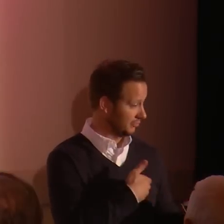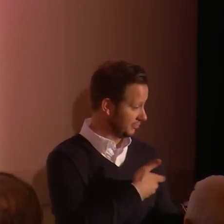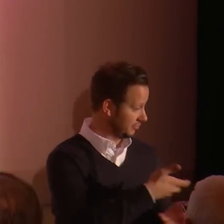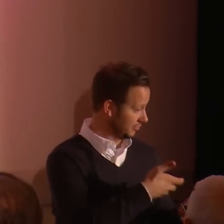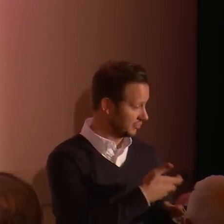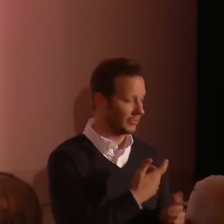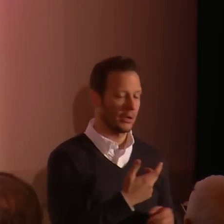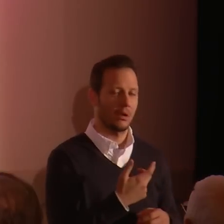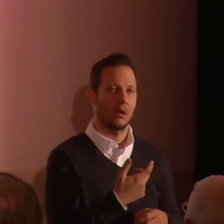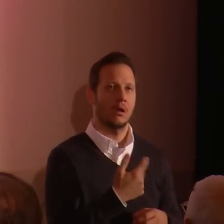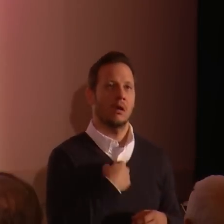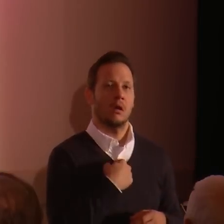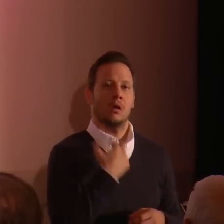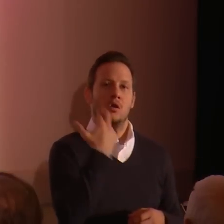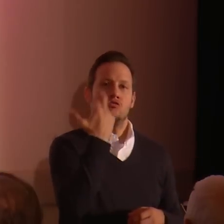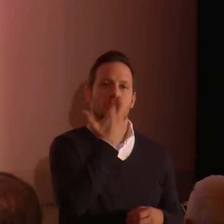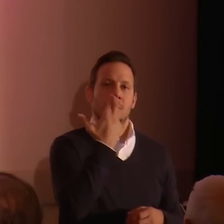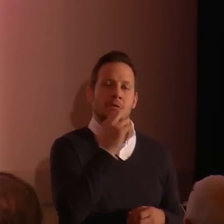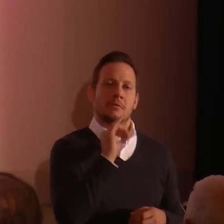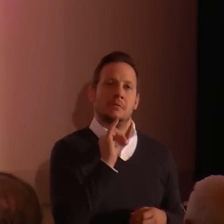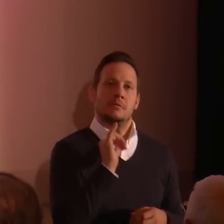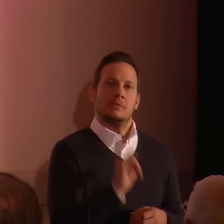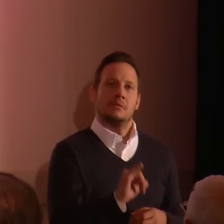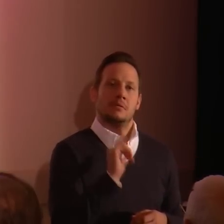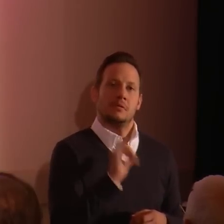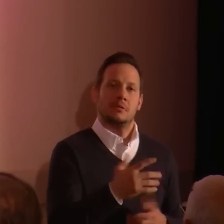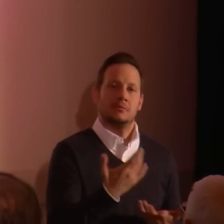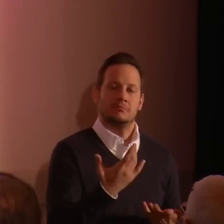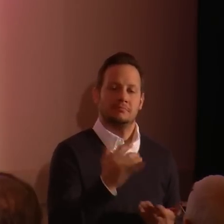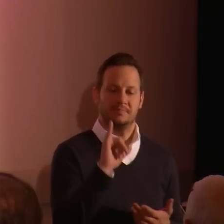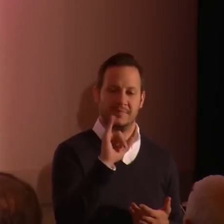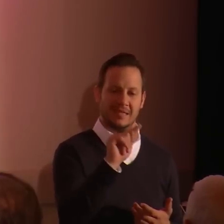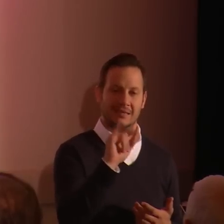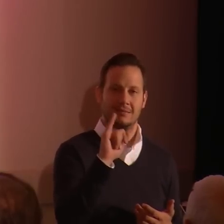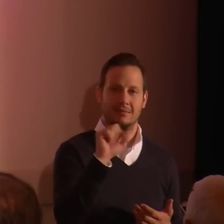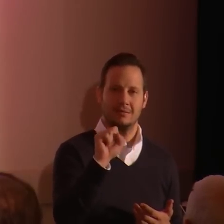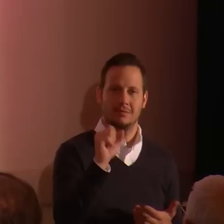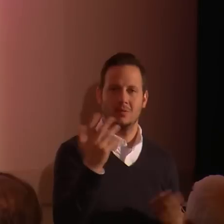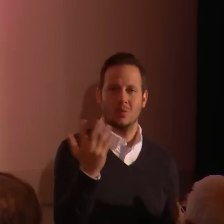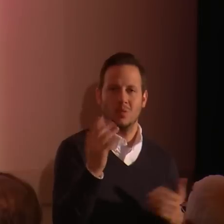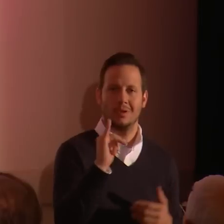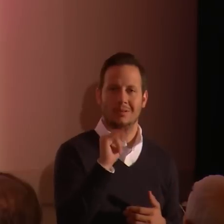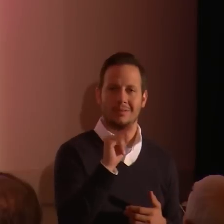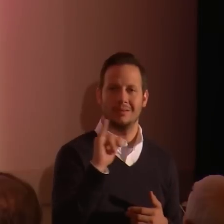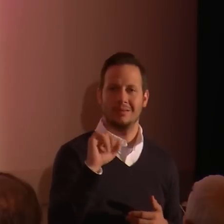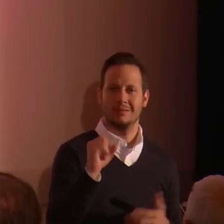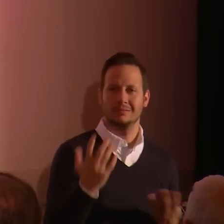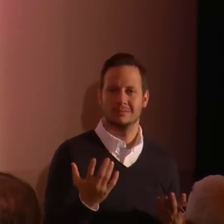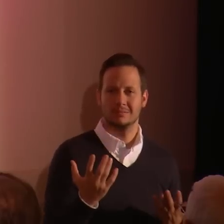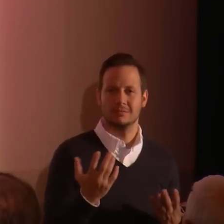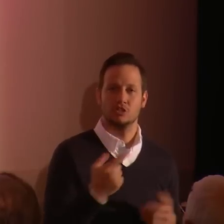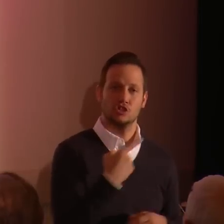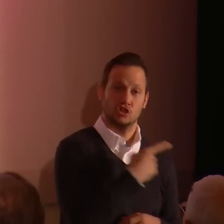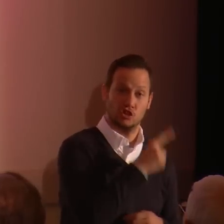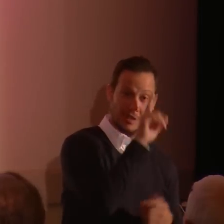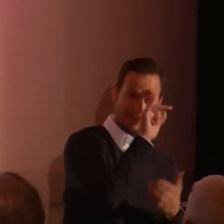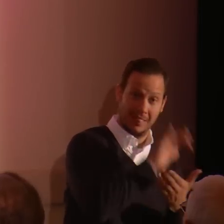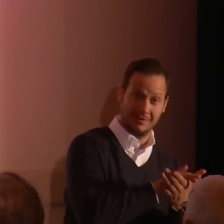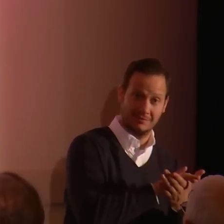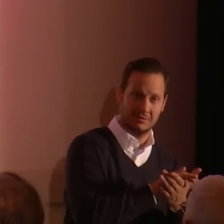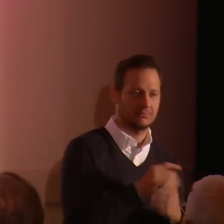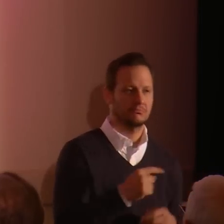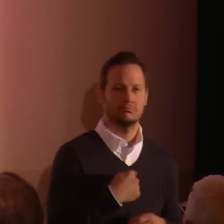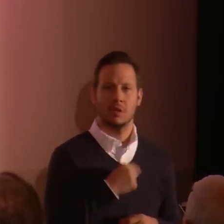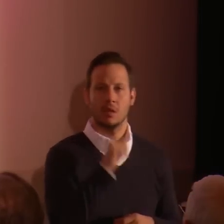was the simple reality that it is what it is. She believes, I don't. It